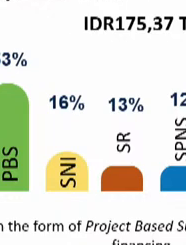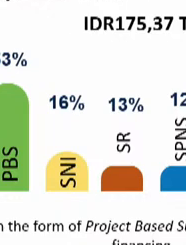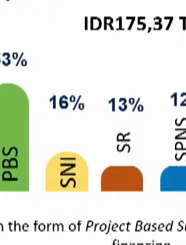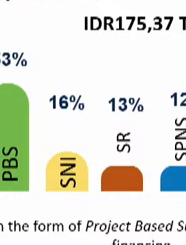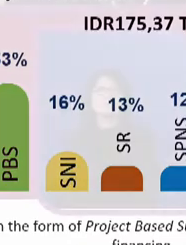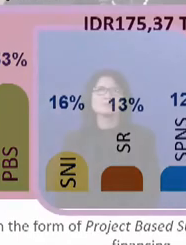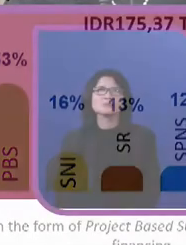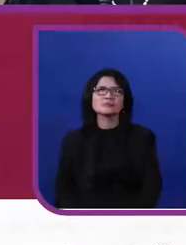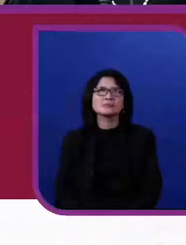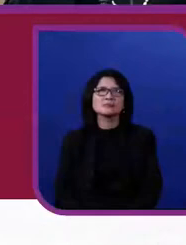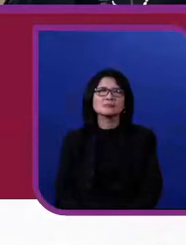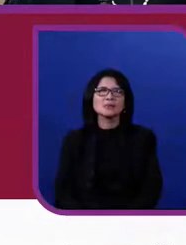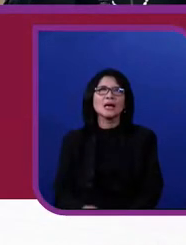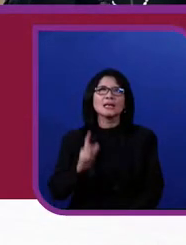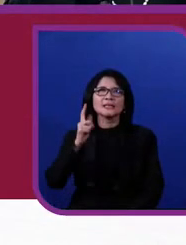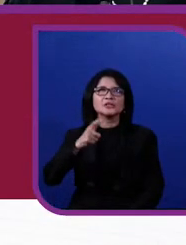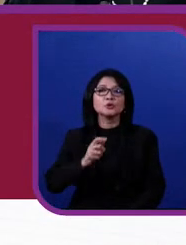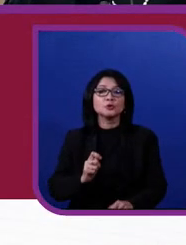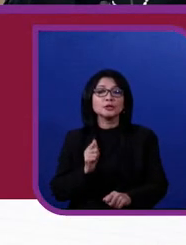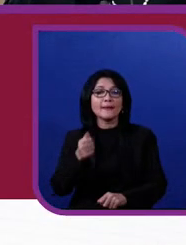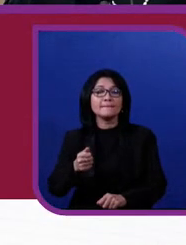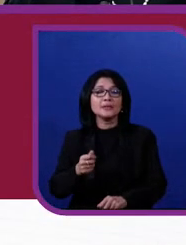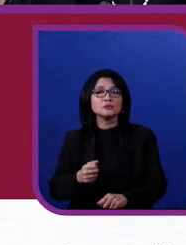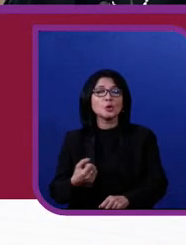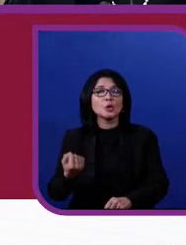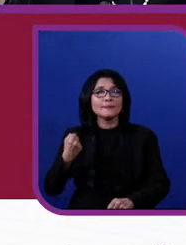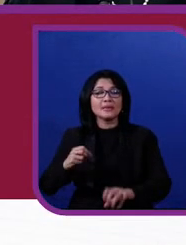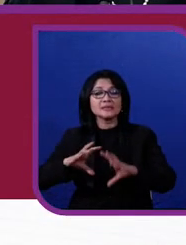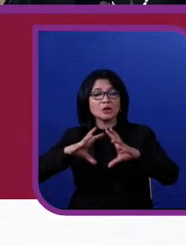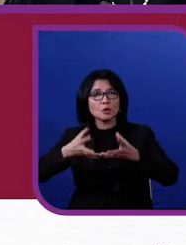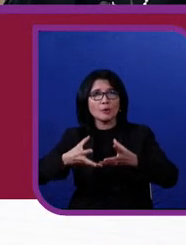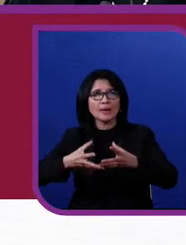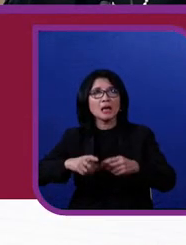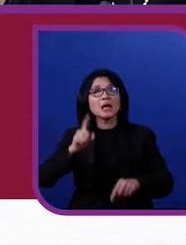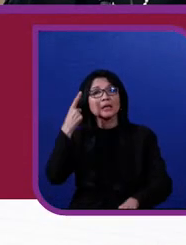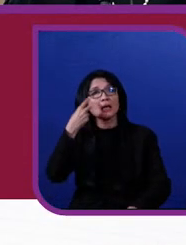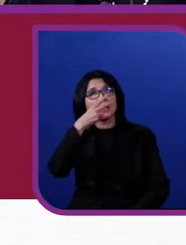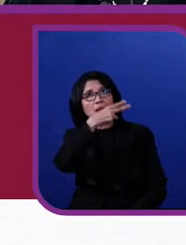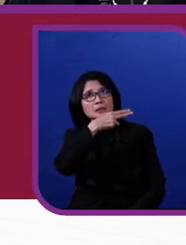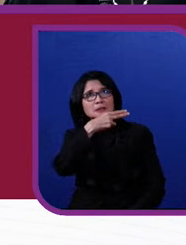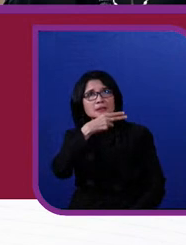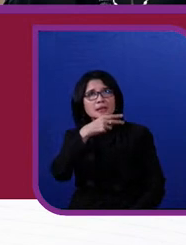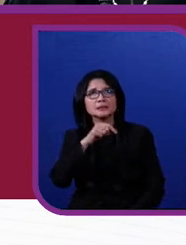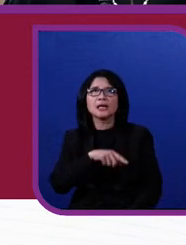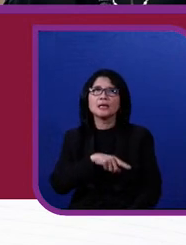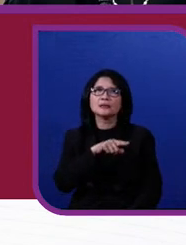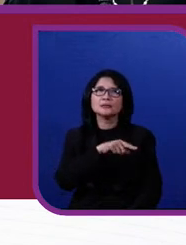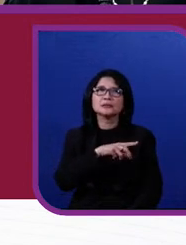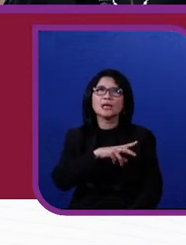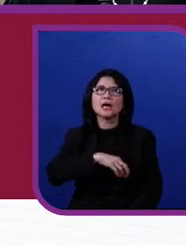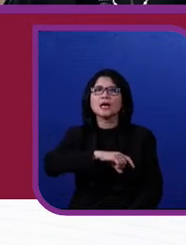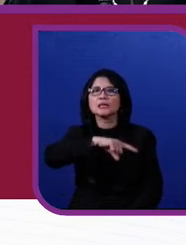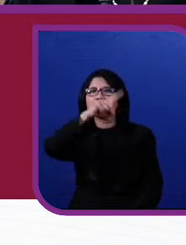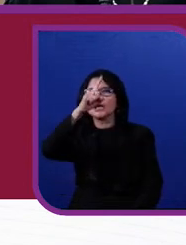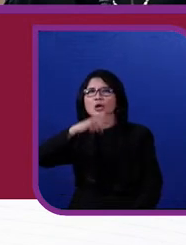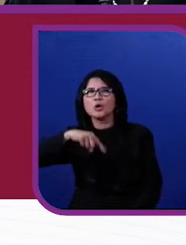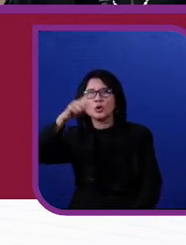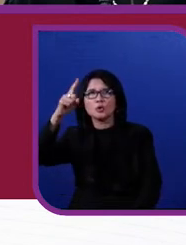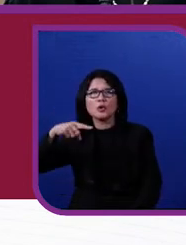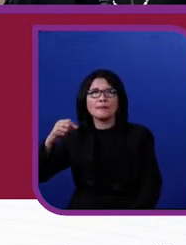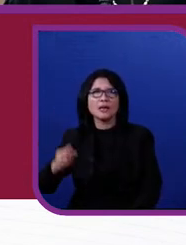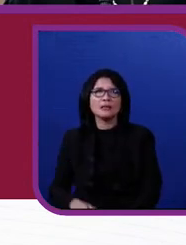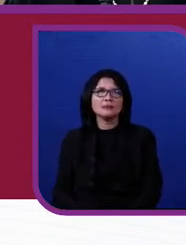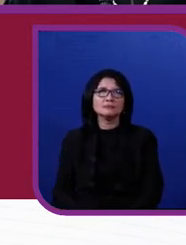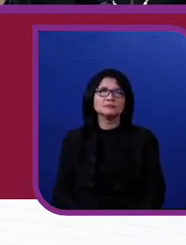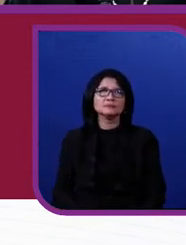Cefrom Distorted we have many series there how one